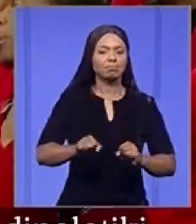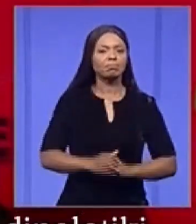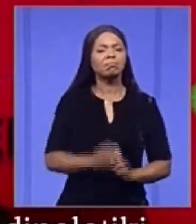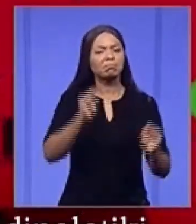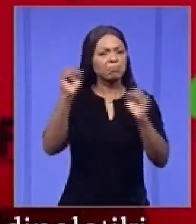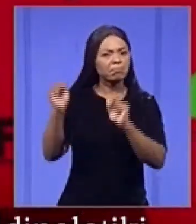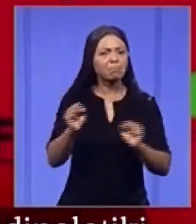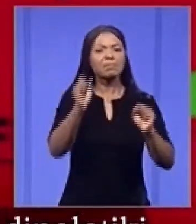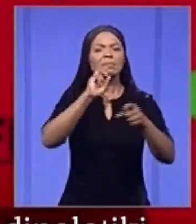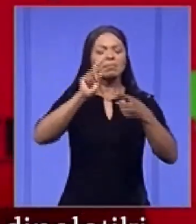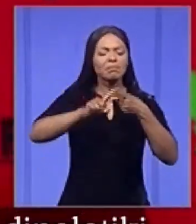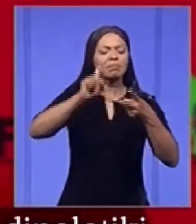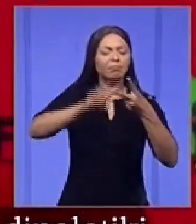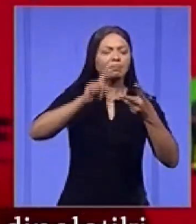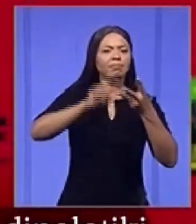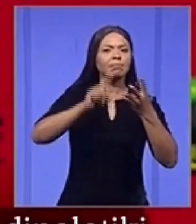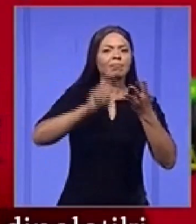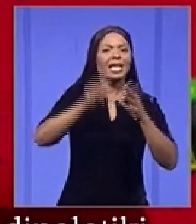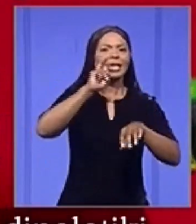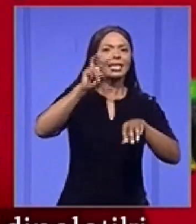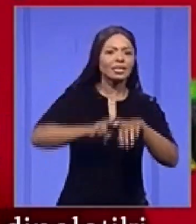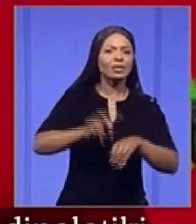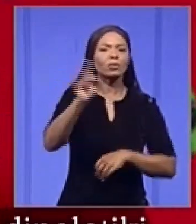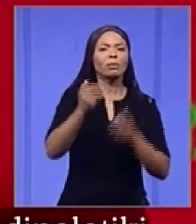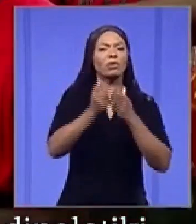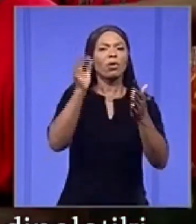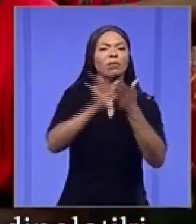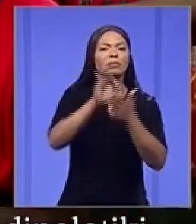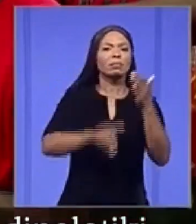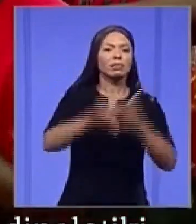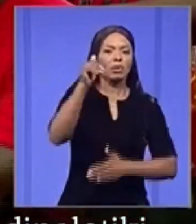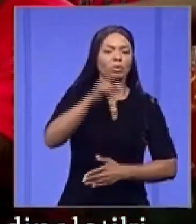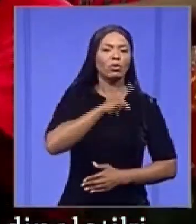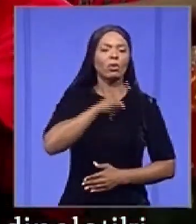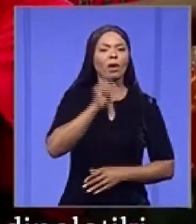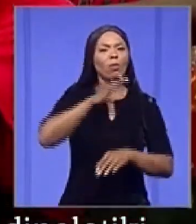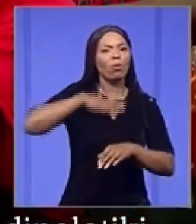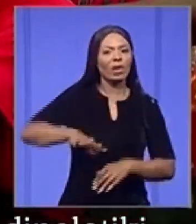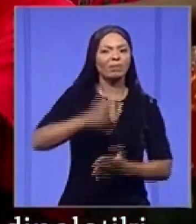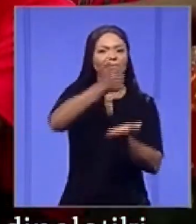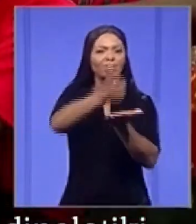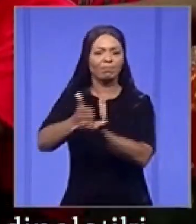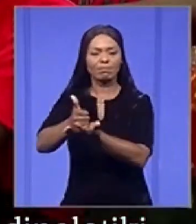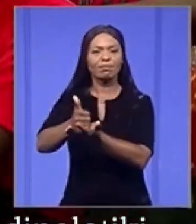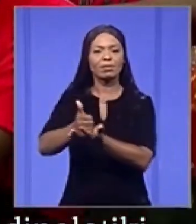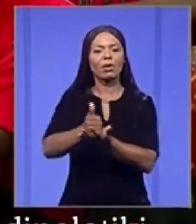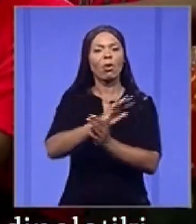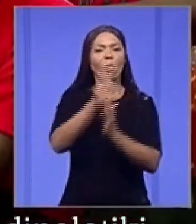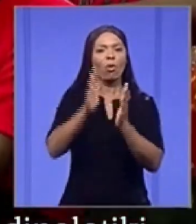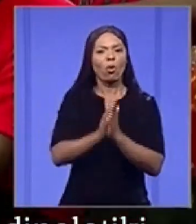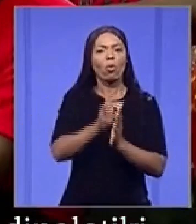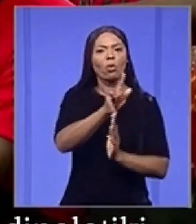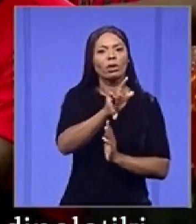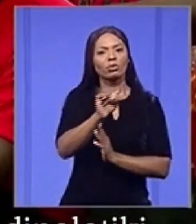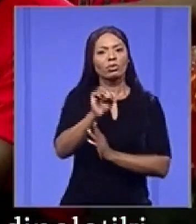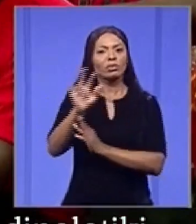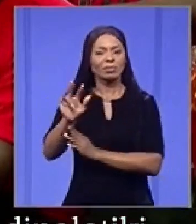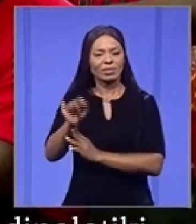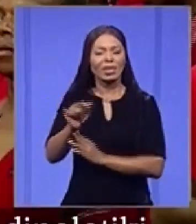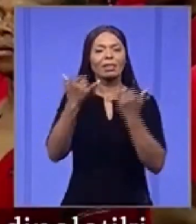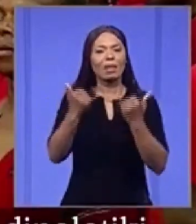tshwanetseng go diriwa pele ga ditlhopho ntle le go fenya manno a le makgolo a le 9 mo ditlhophong tsa dipuso selegae lekoko leno